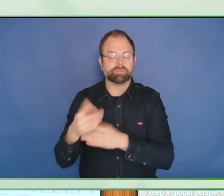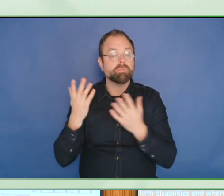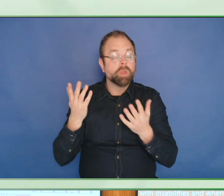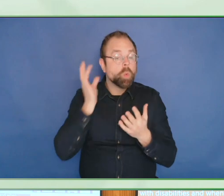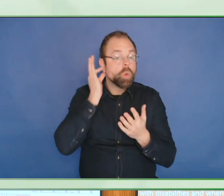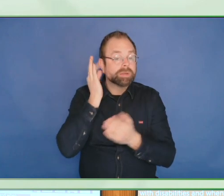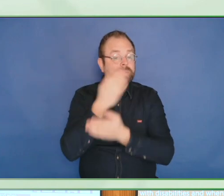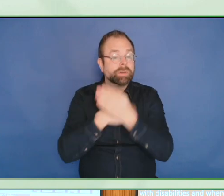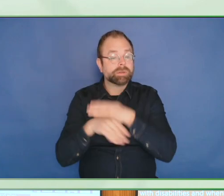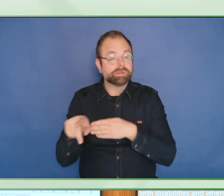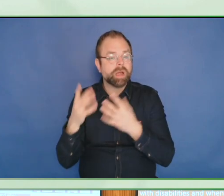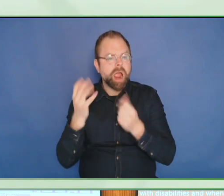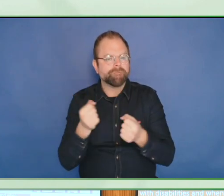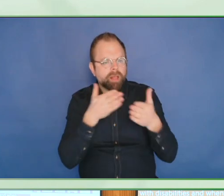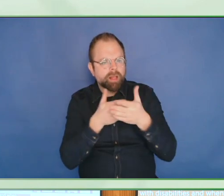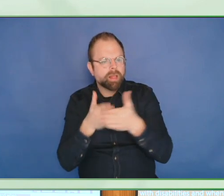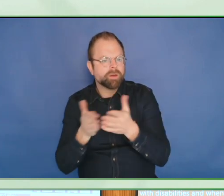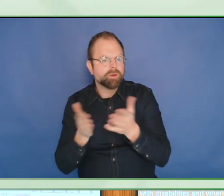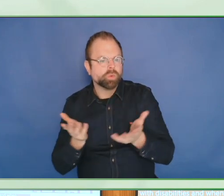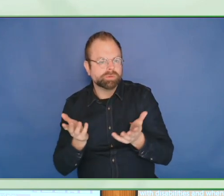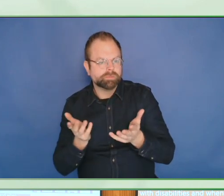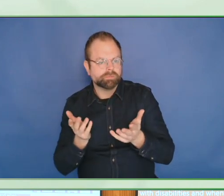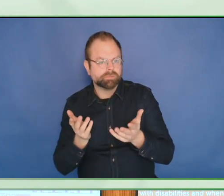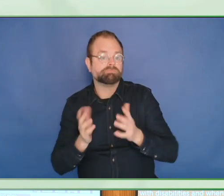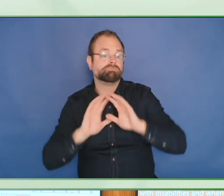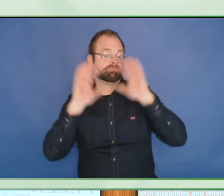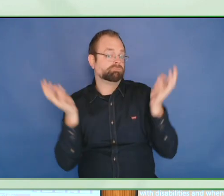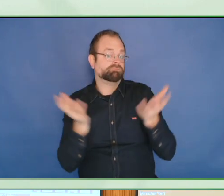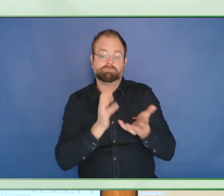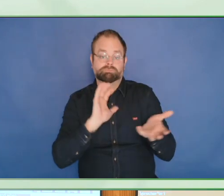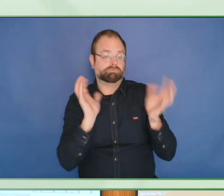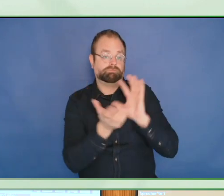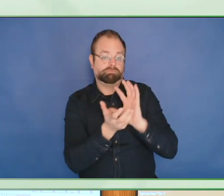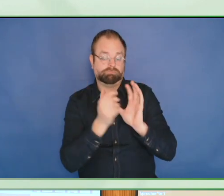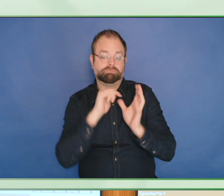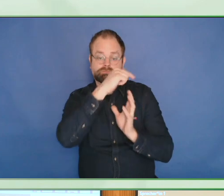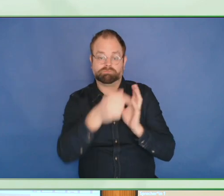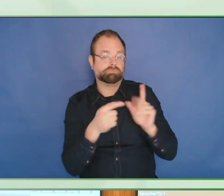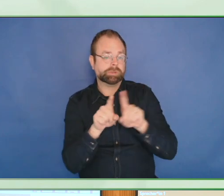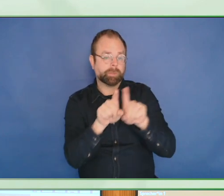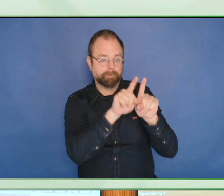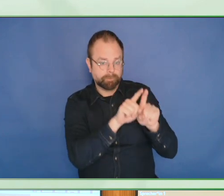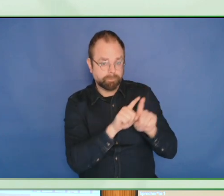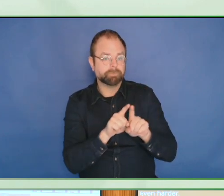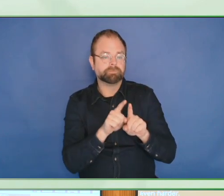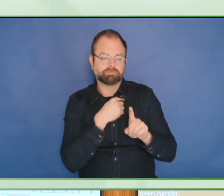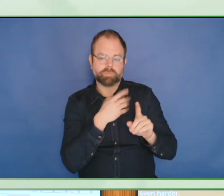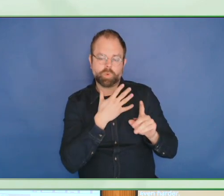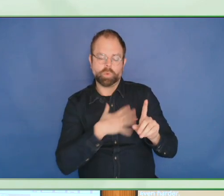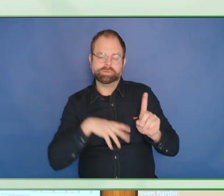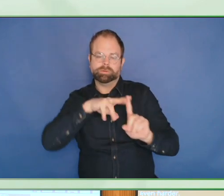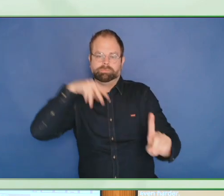of gender-friendly infrastructure, it becomes even harder. So for example, in rural India, access to